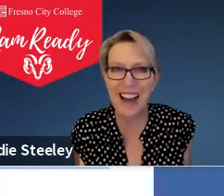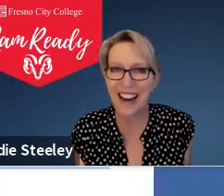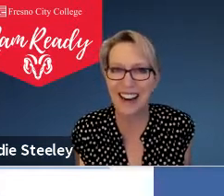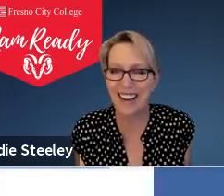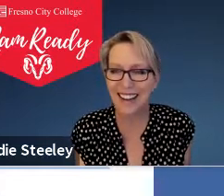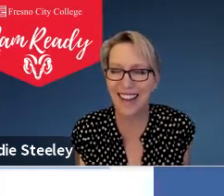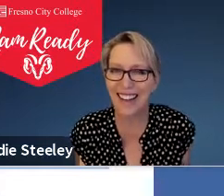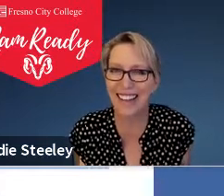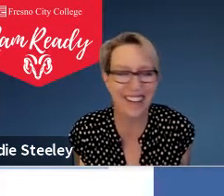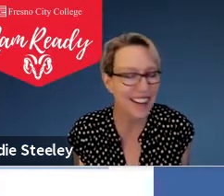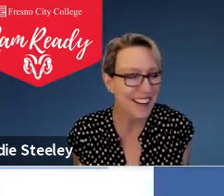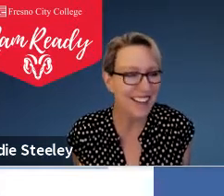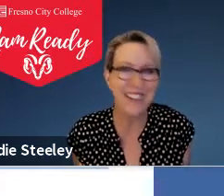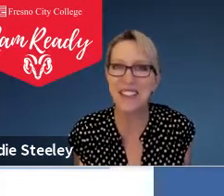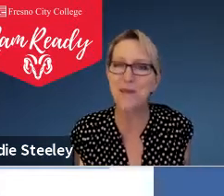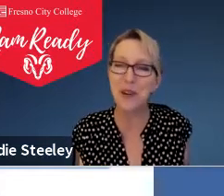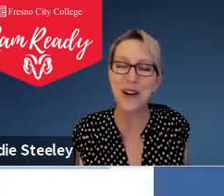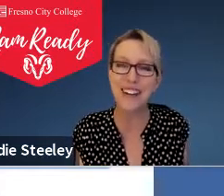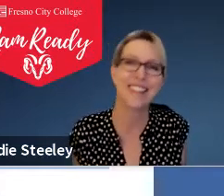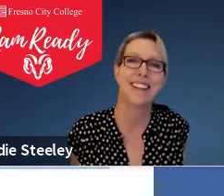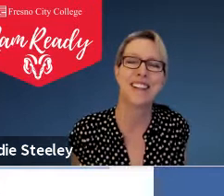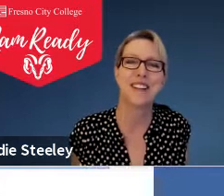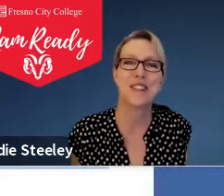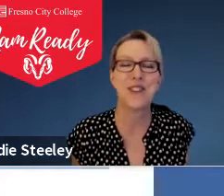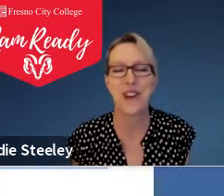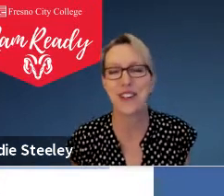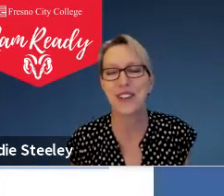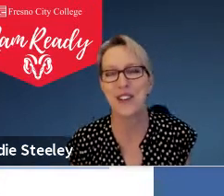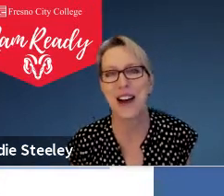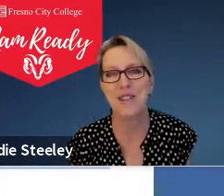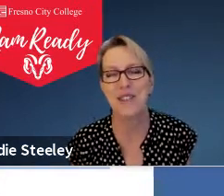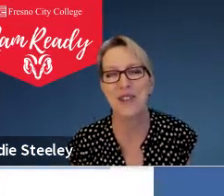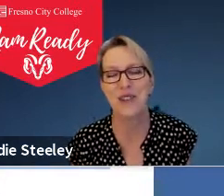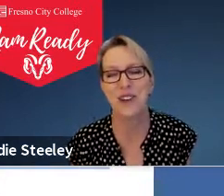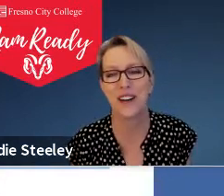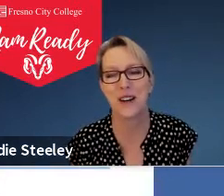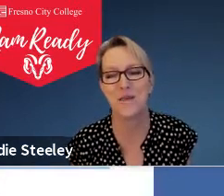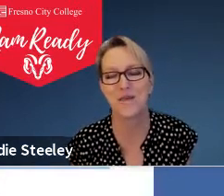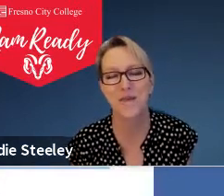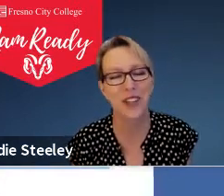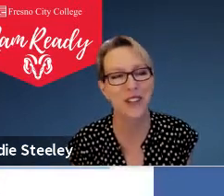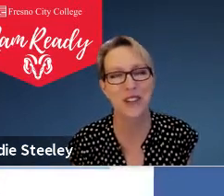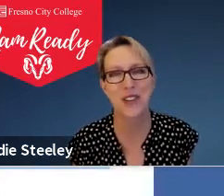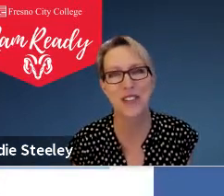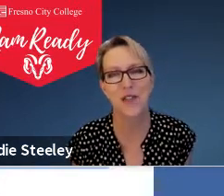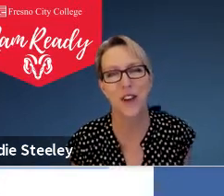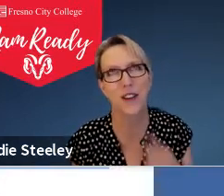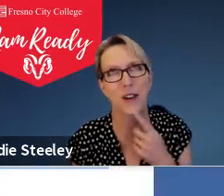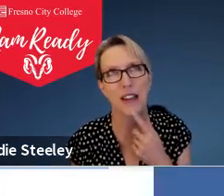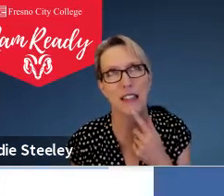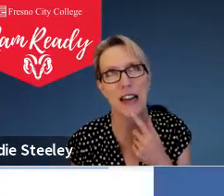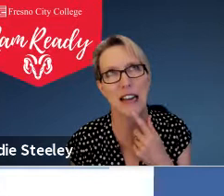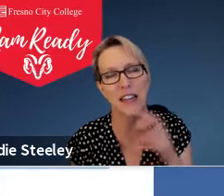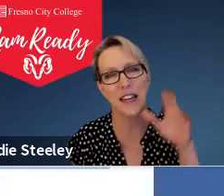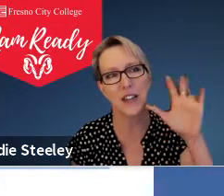Imagine that. They're the same tool. So no longer do you have to concern yourself with,